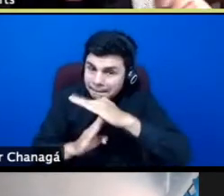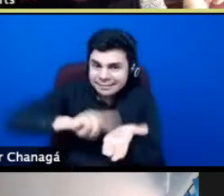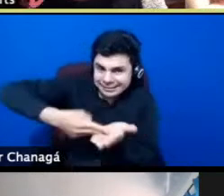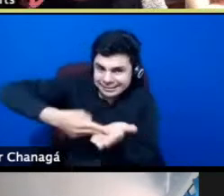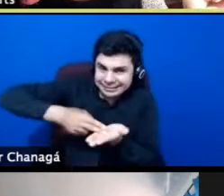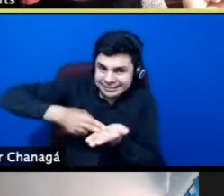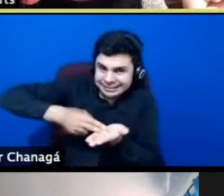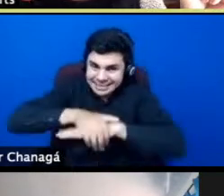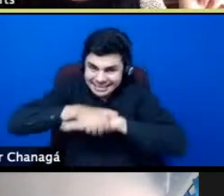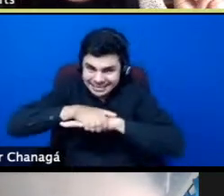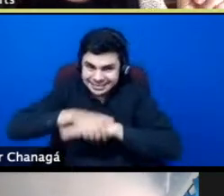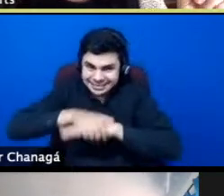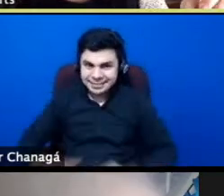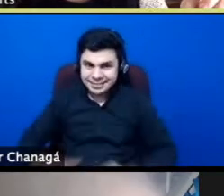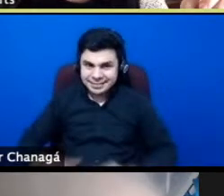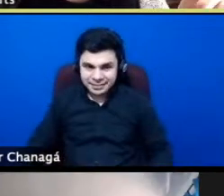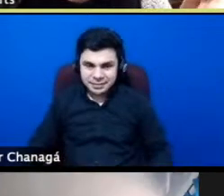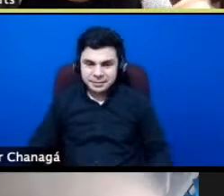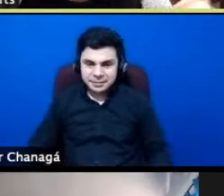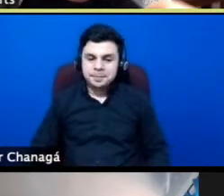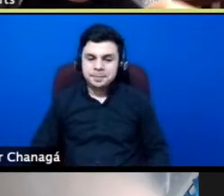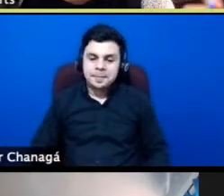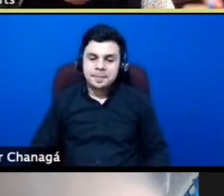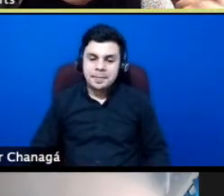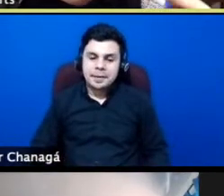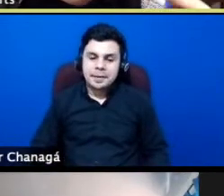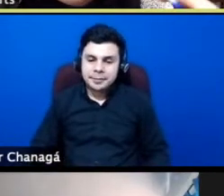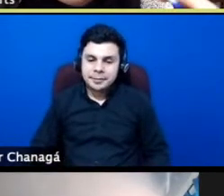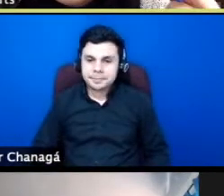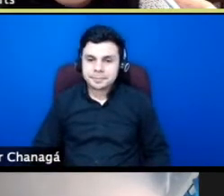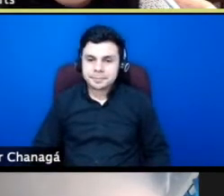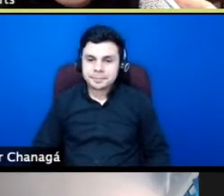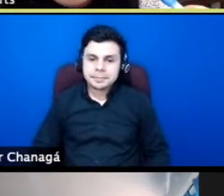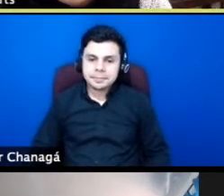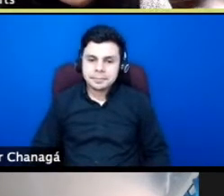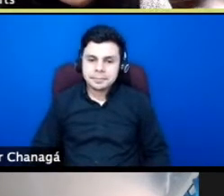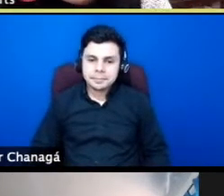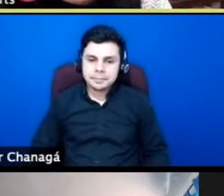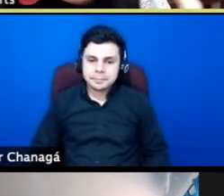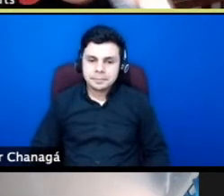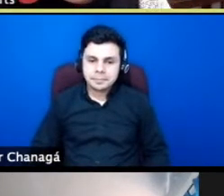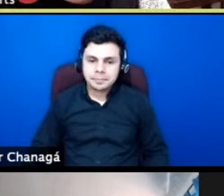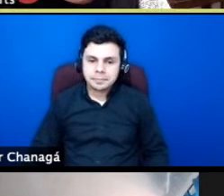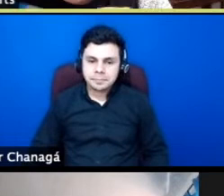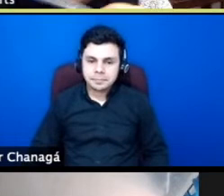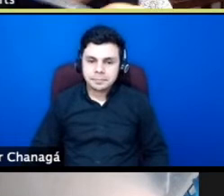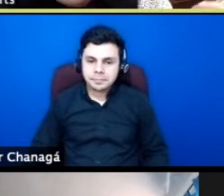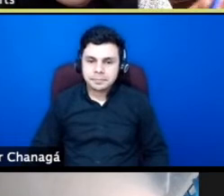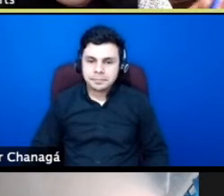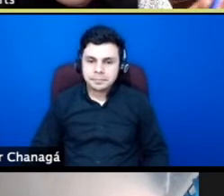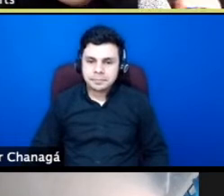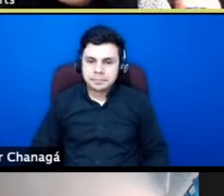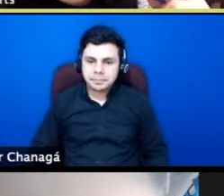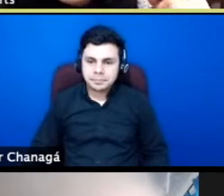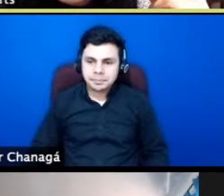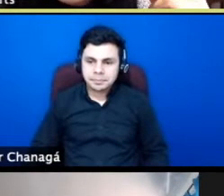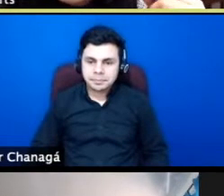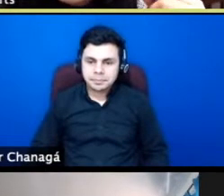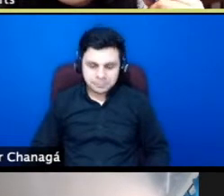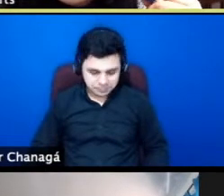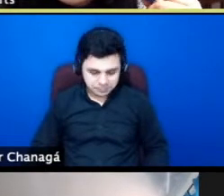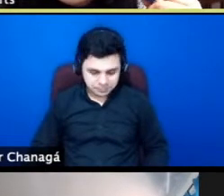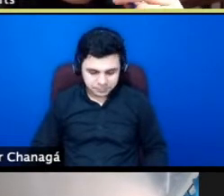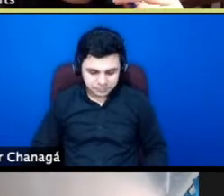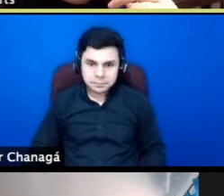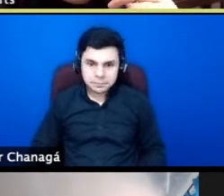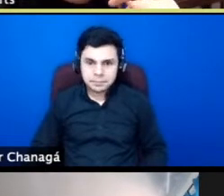One thing that, you know, I will say came out as positive from this experience of the pandemia is that